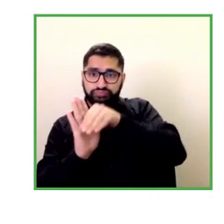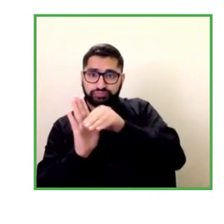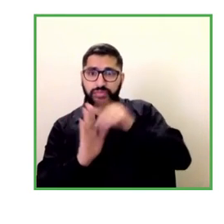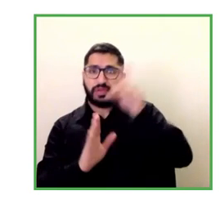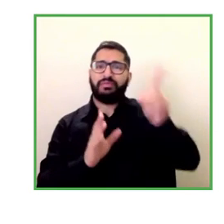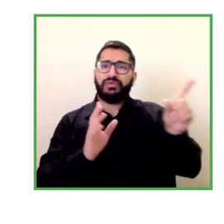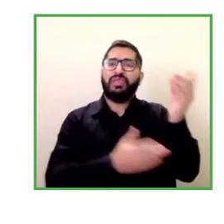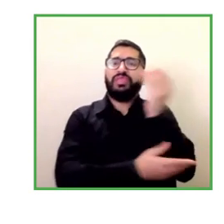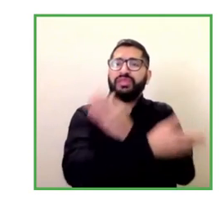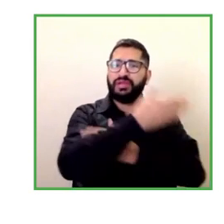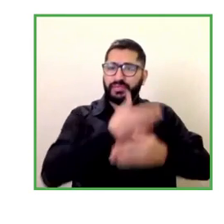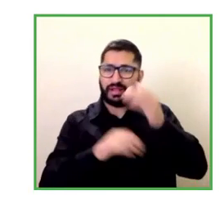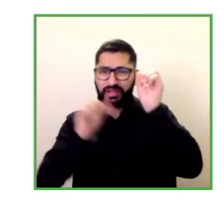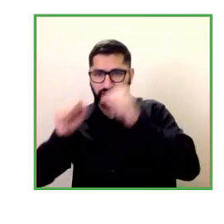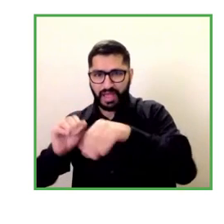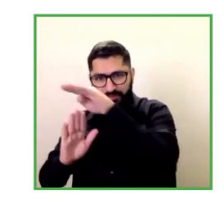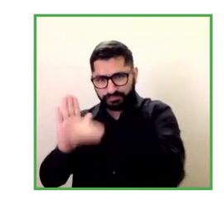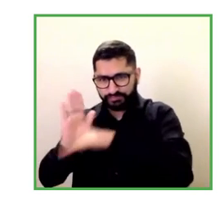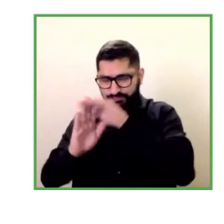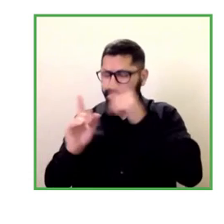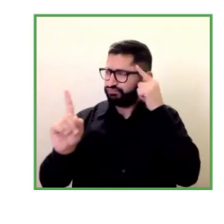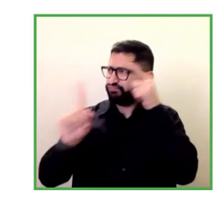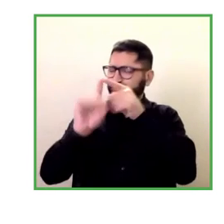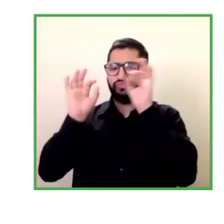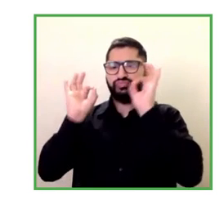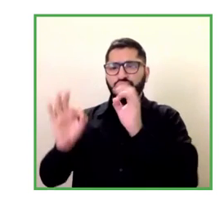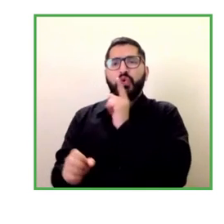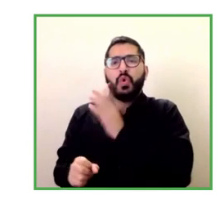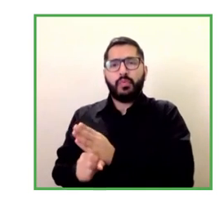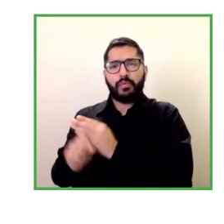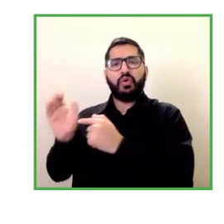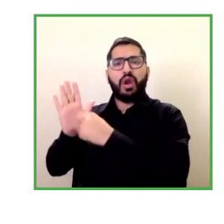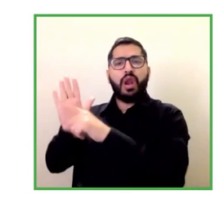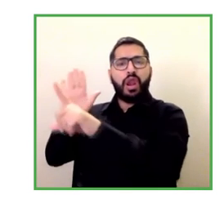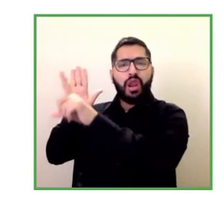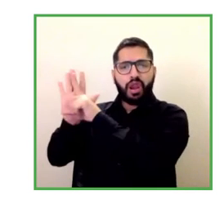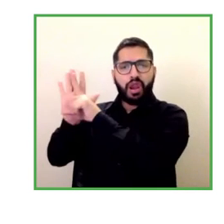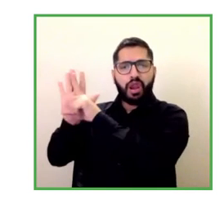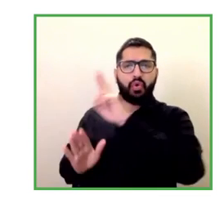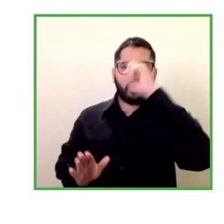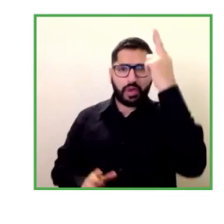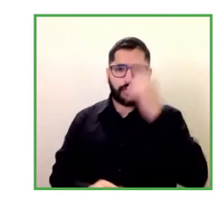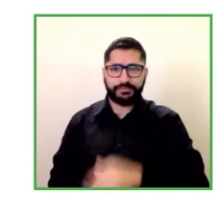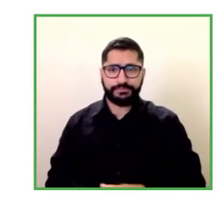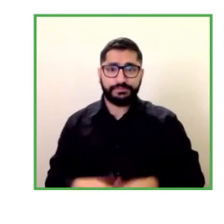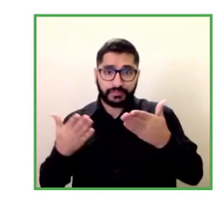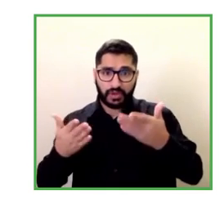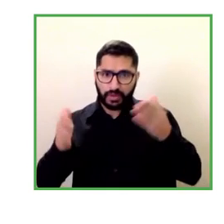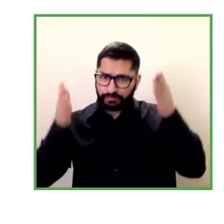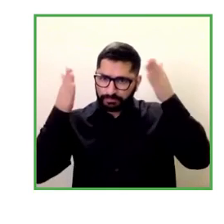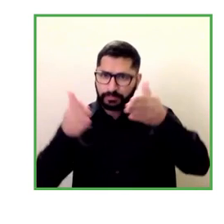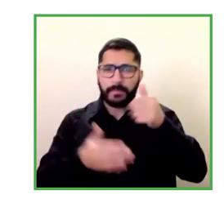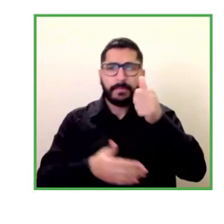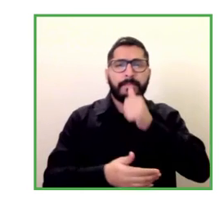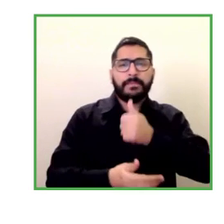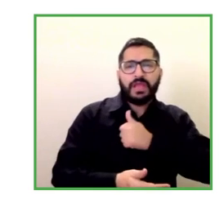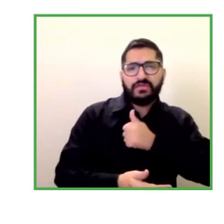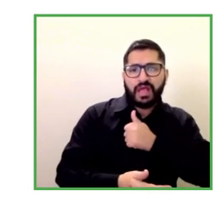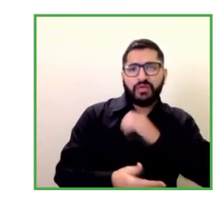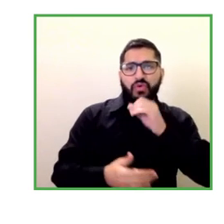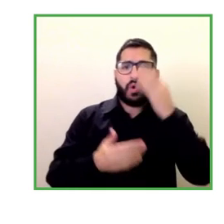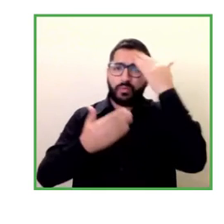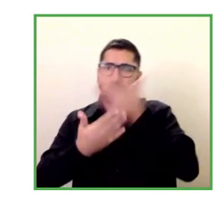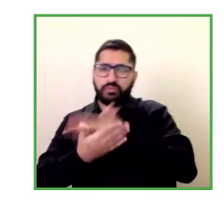and complying with the law that is in force in Uruguay regarding the inclusion of people with disabilities in the private sector, but sometimes lack